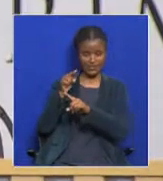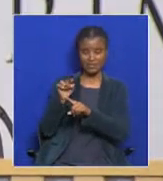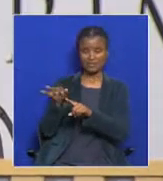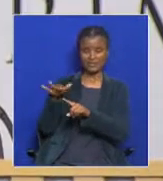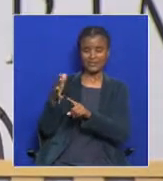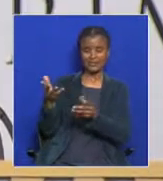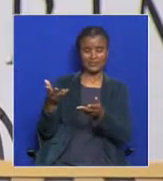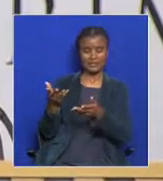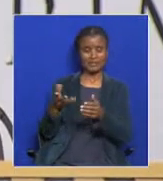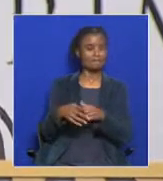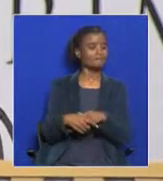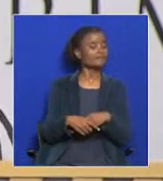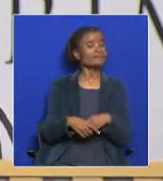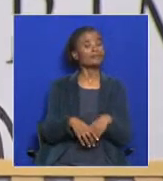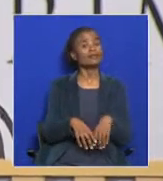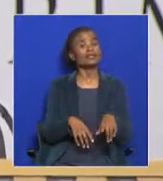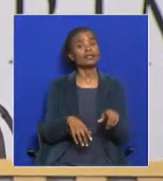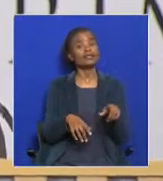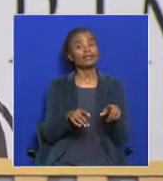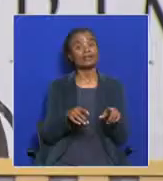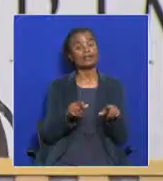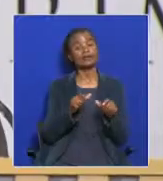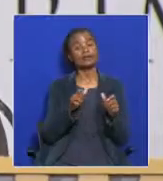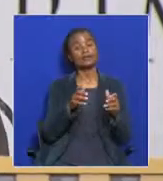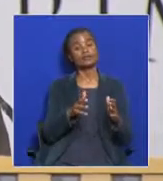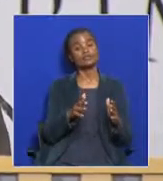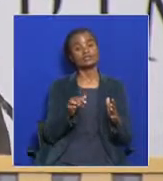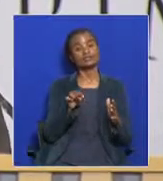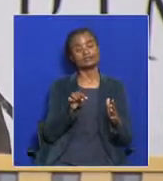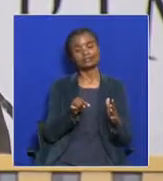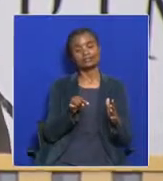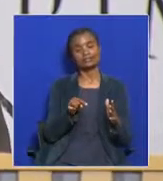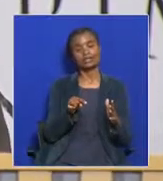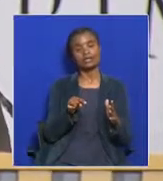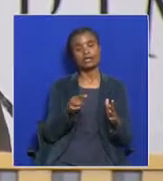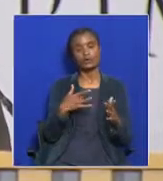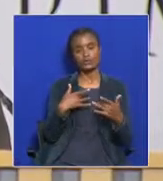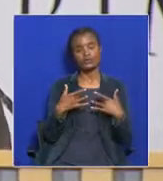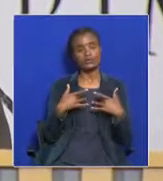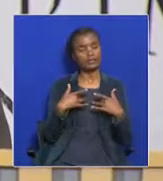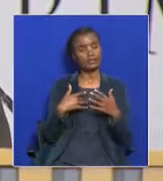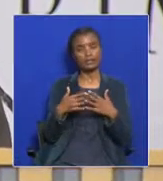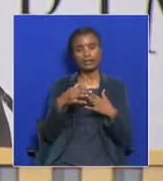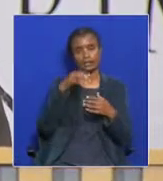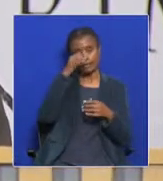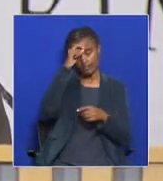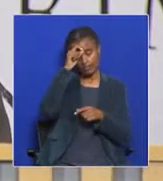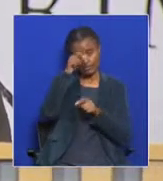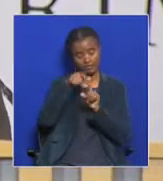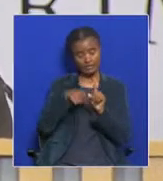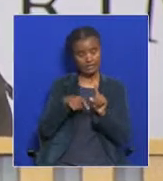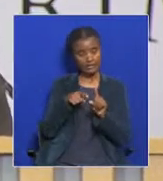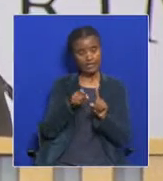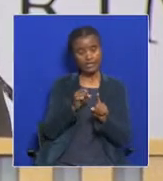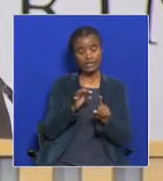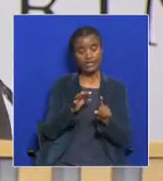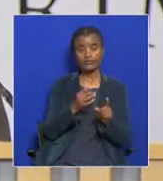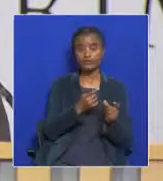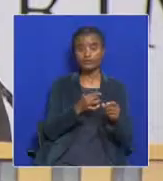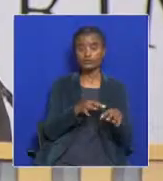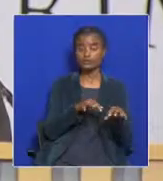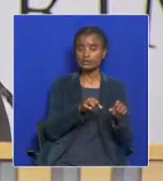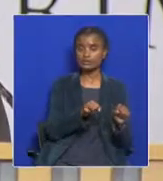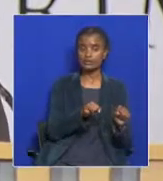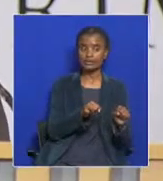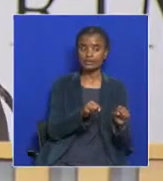real concern of any policeman, when you do a seizure of this nature. That's always a concern,